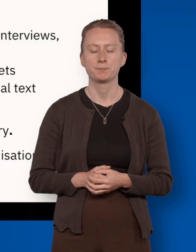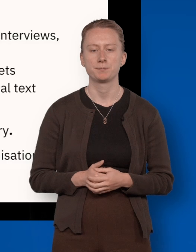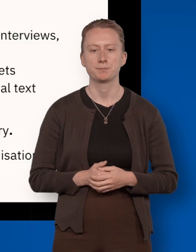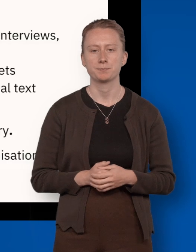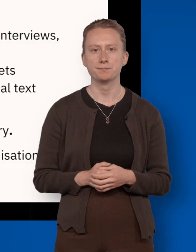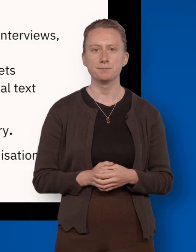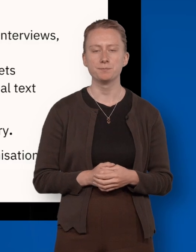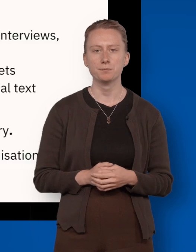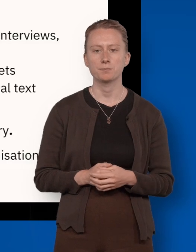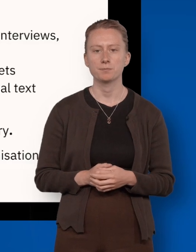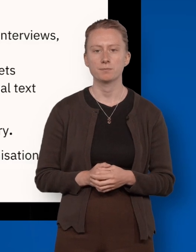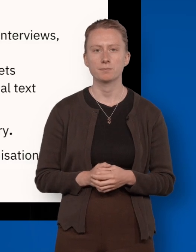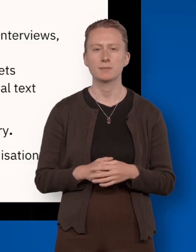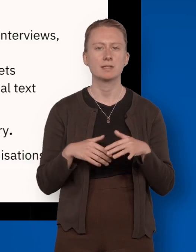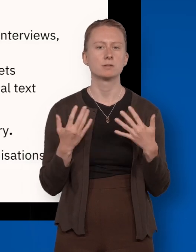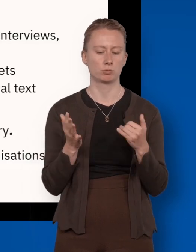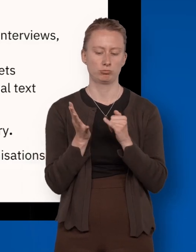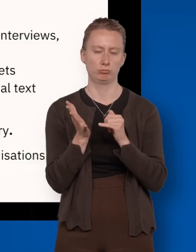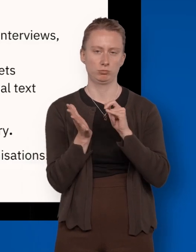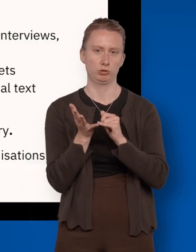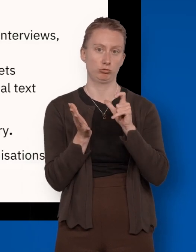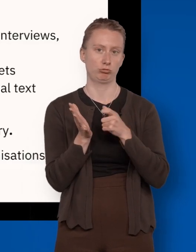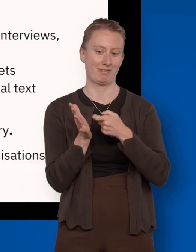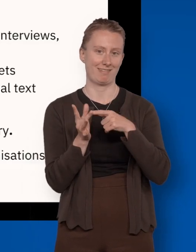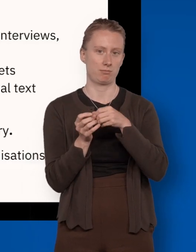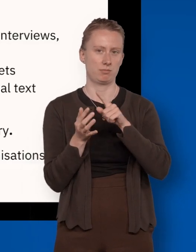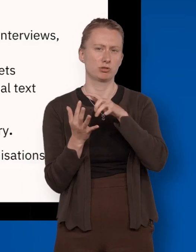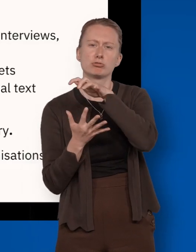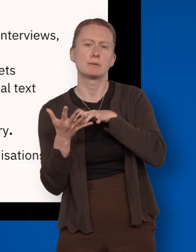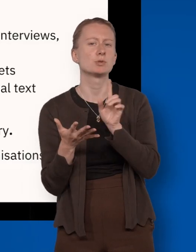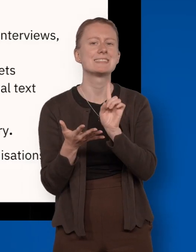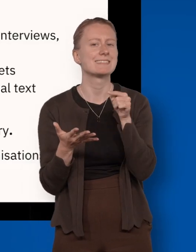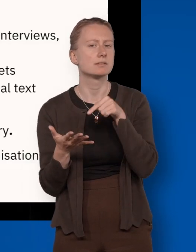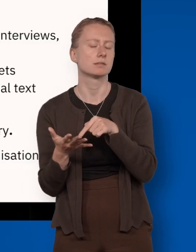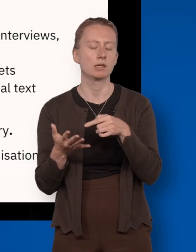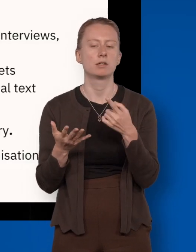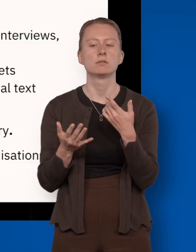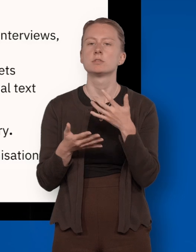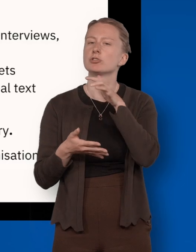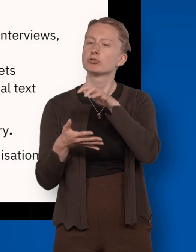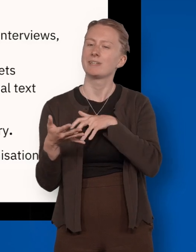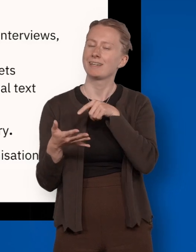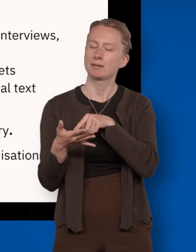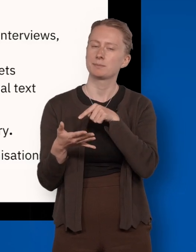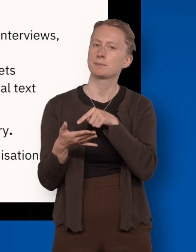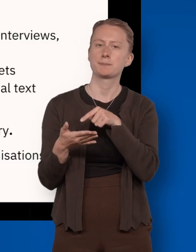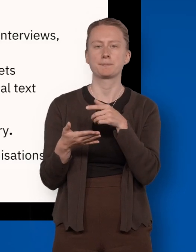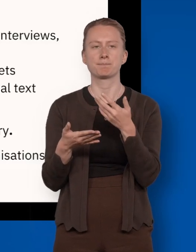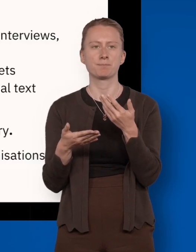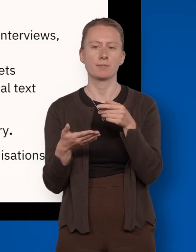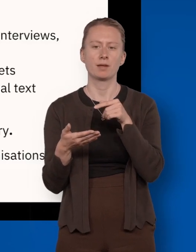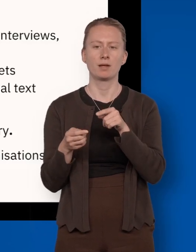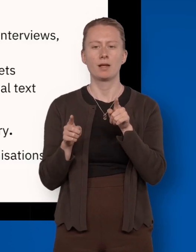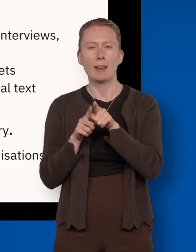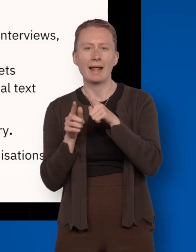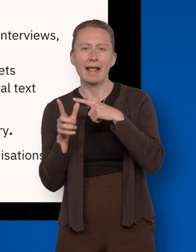So what is Scribe? As I said, Scribe is not, it's not sort of a sort of an API or service that